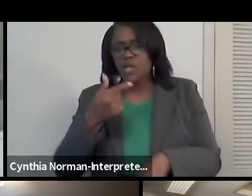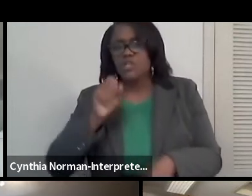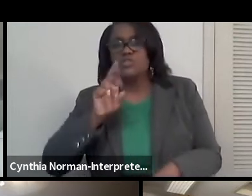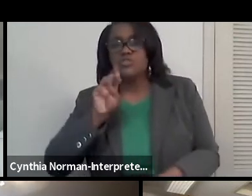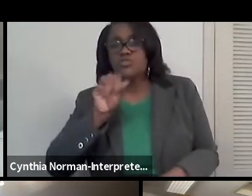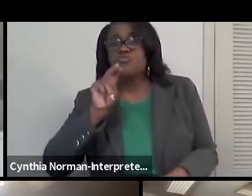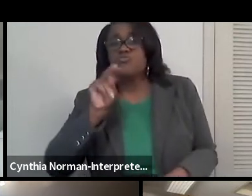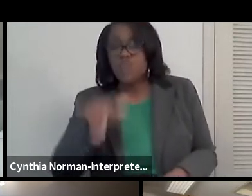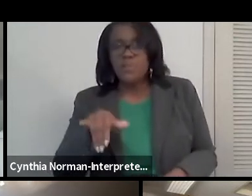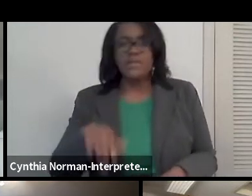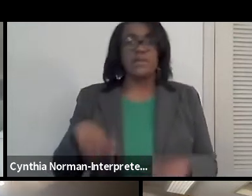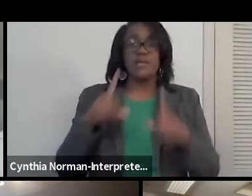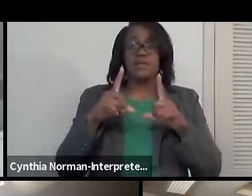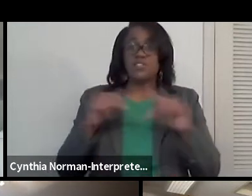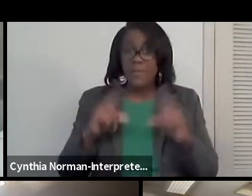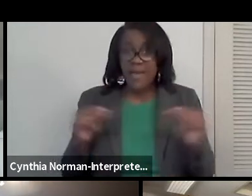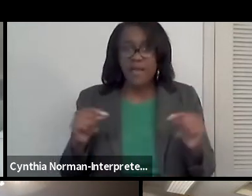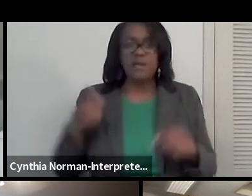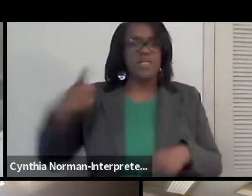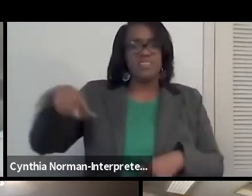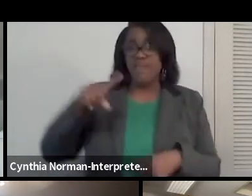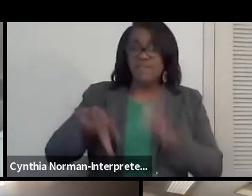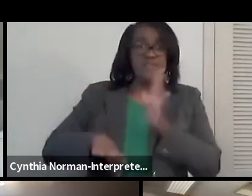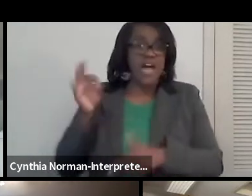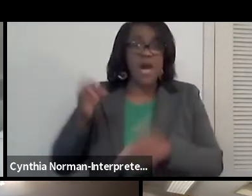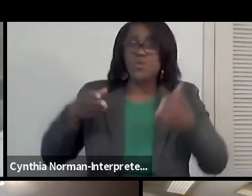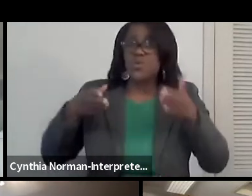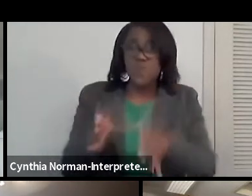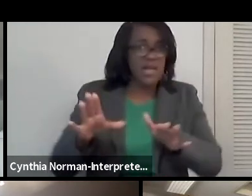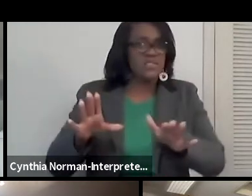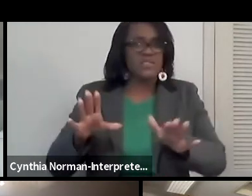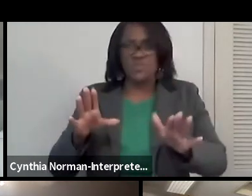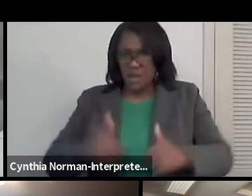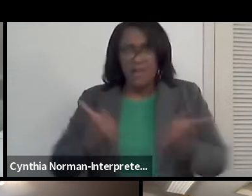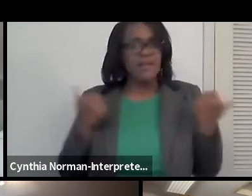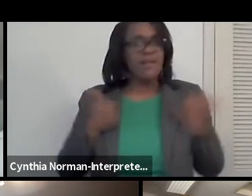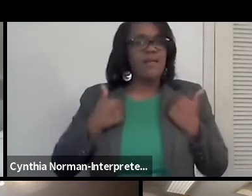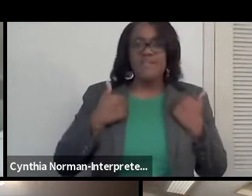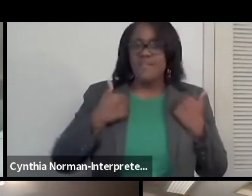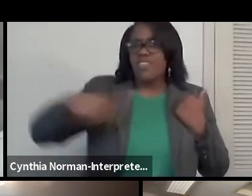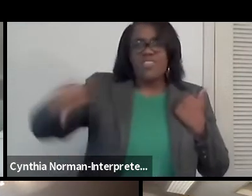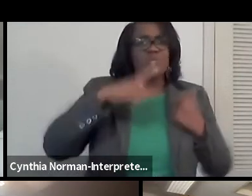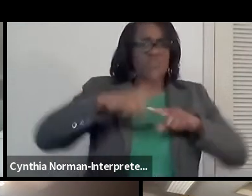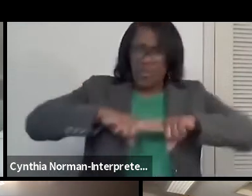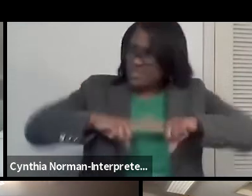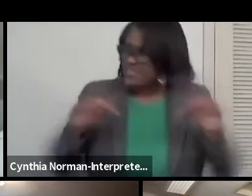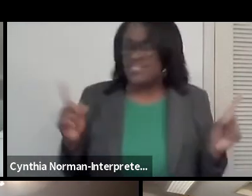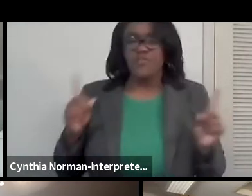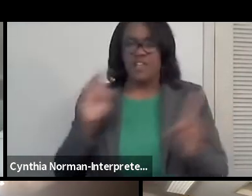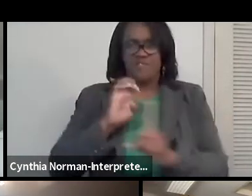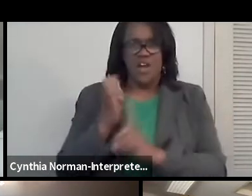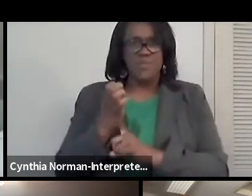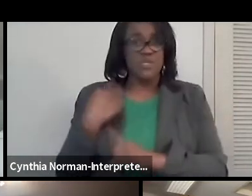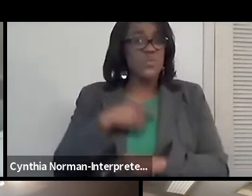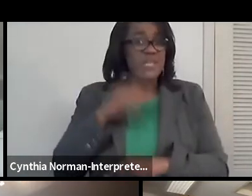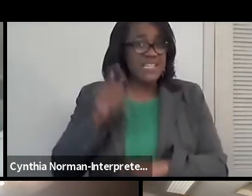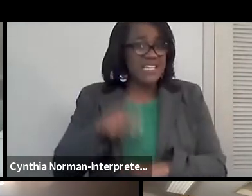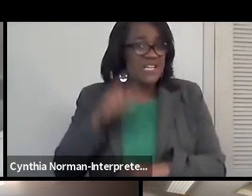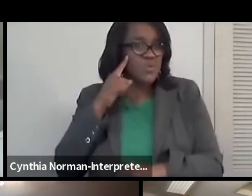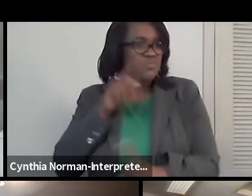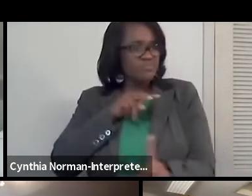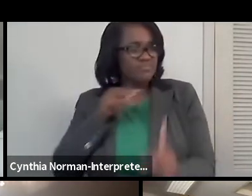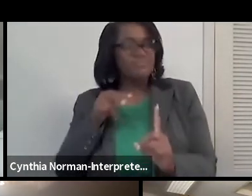found ways to make it in those very, very different environments. That is something certainly I think that we need to take into account when